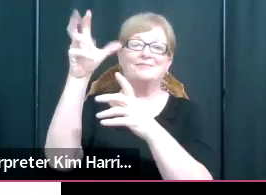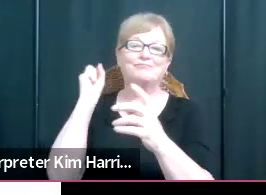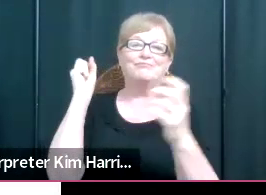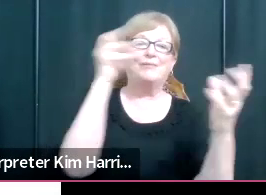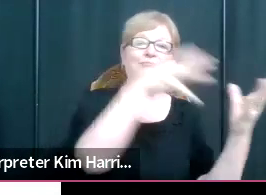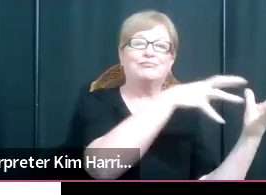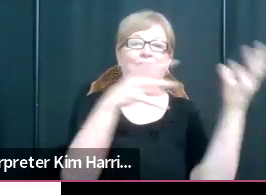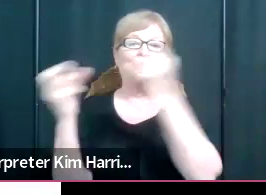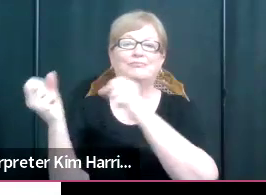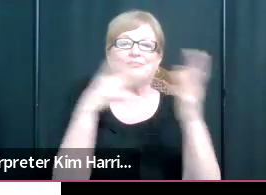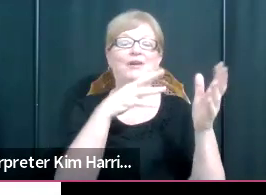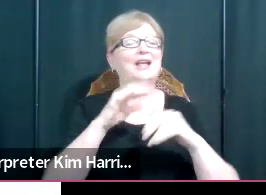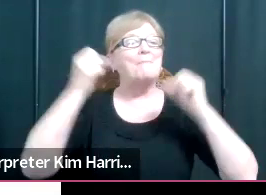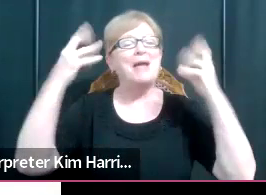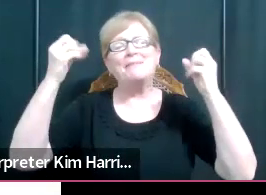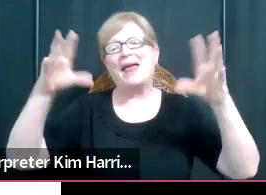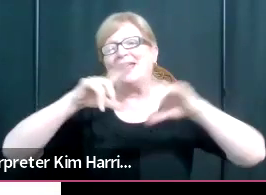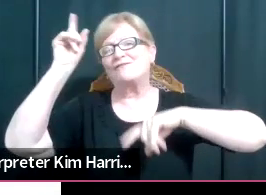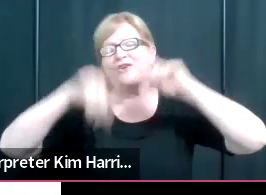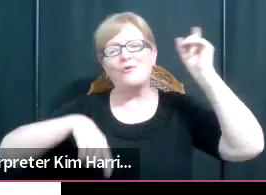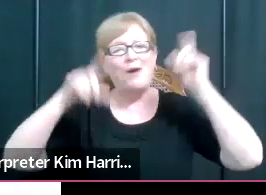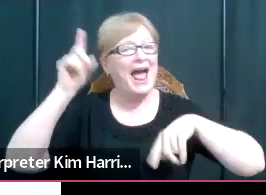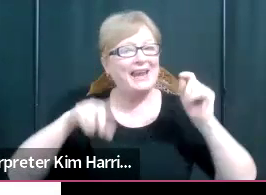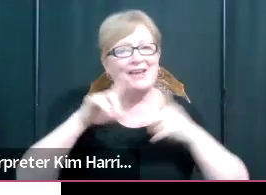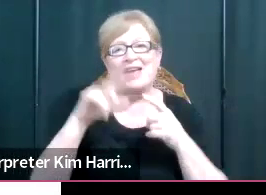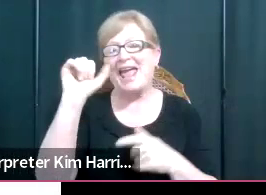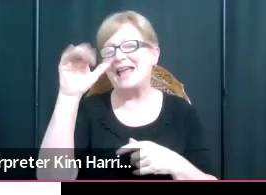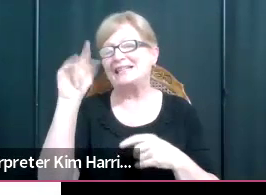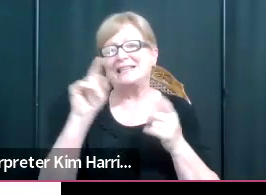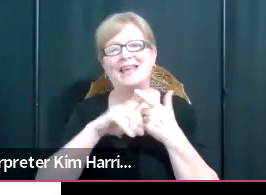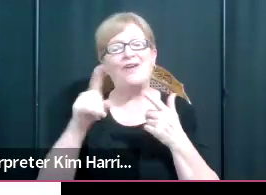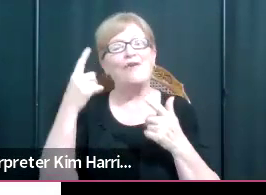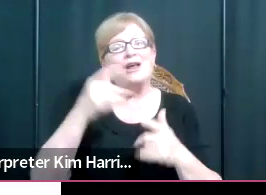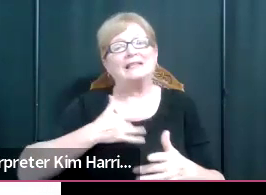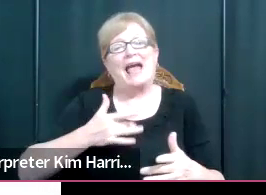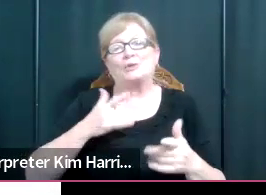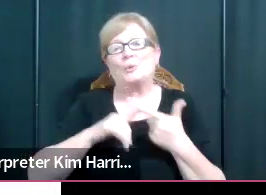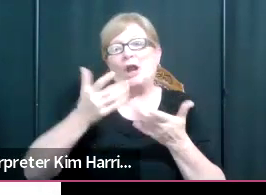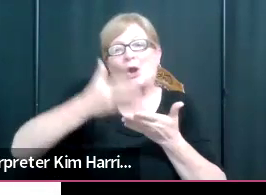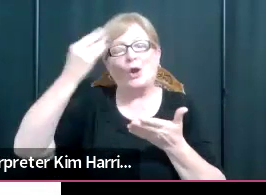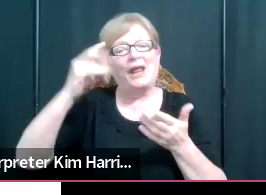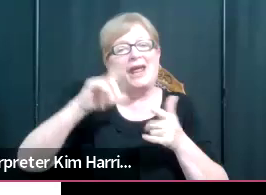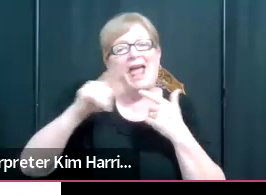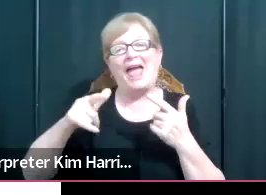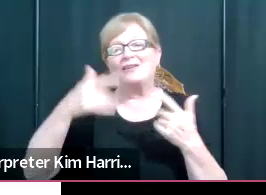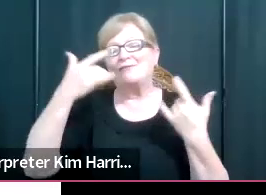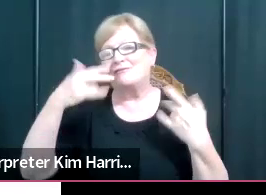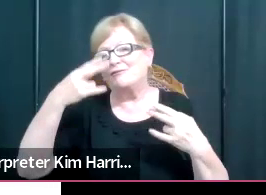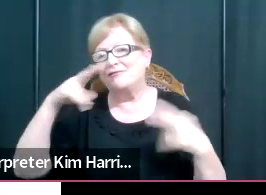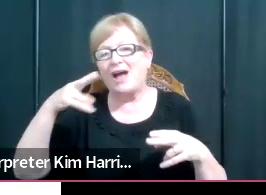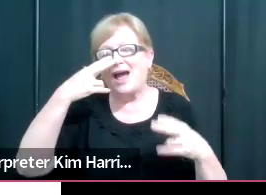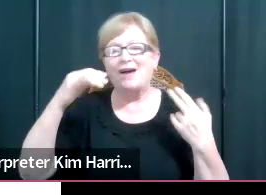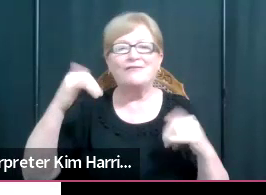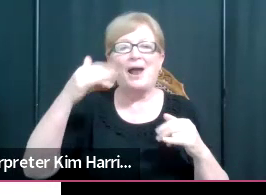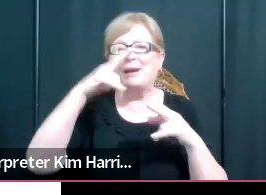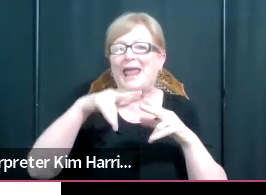is that there's a wide variety of AT available to support sensory and learning needs across environments, and there's a lot of things that can be used in a